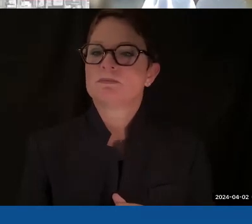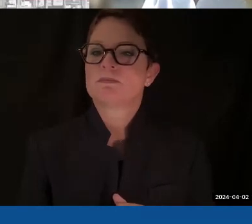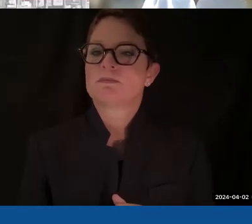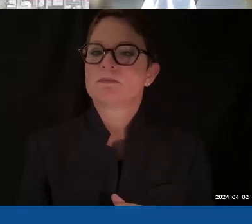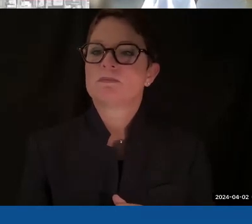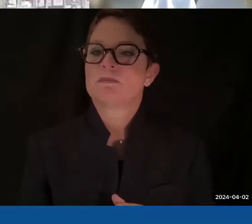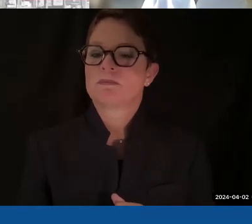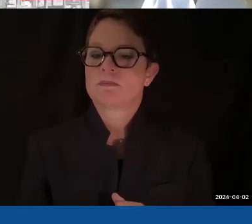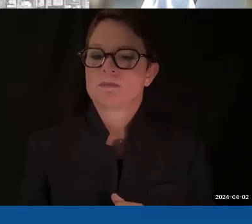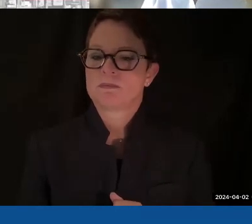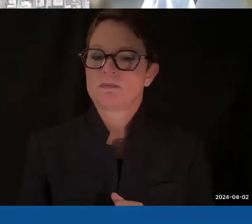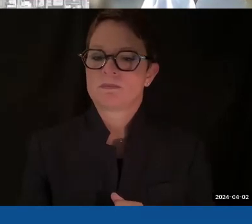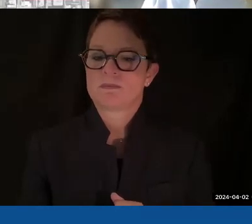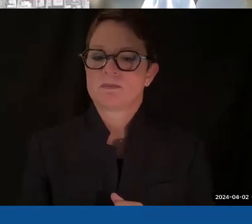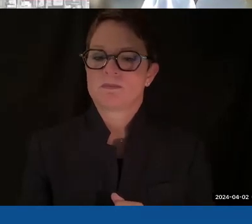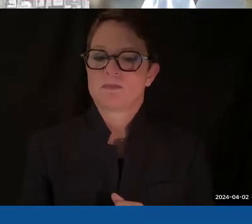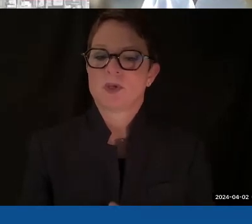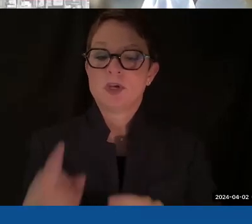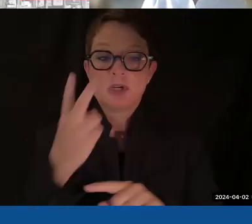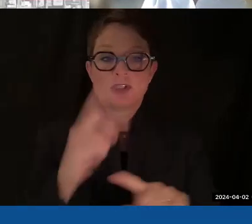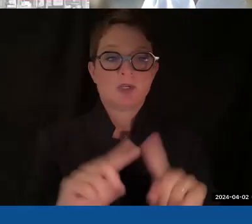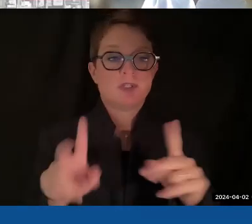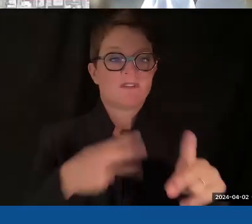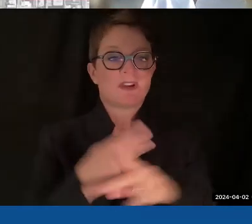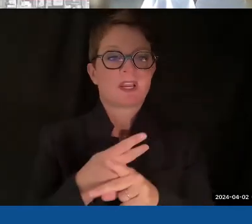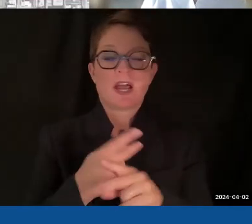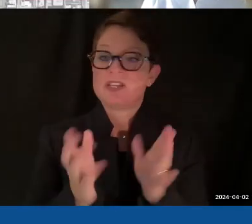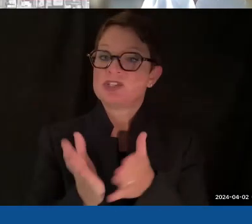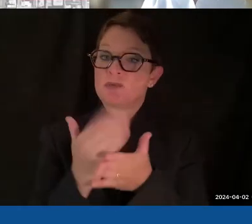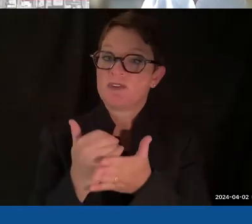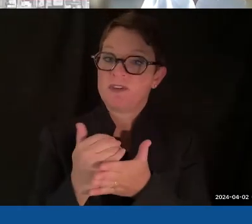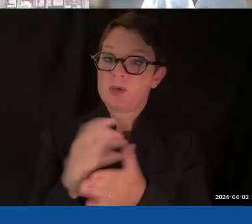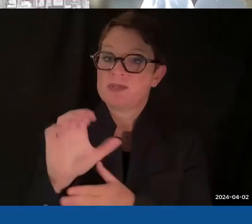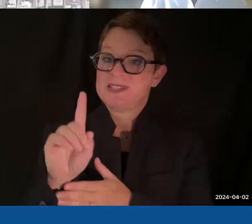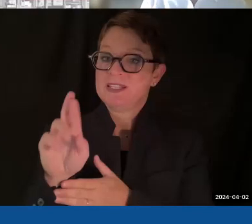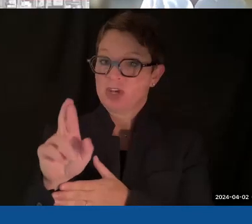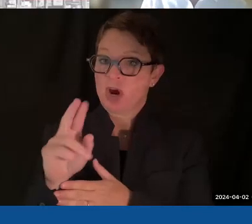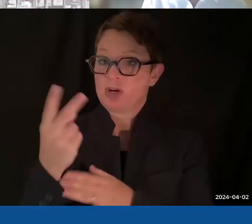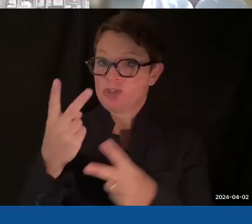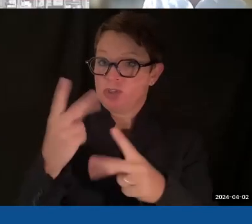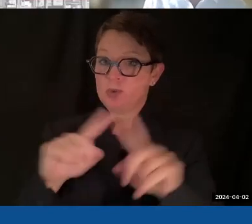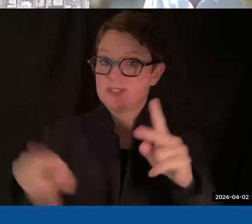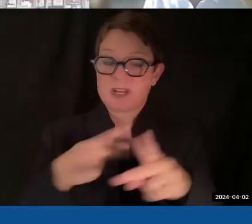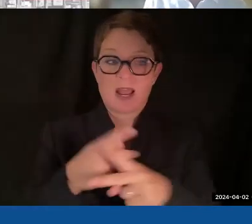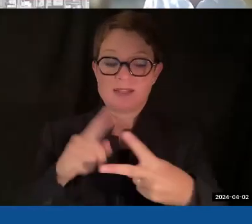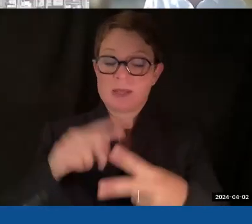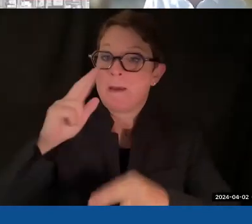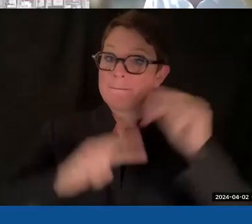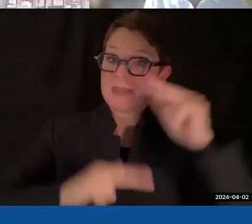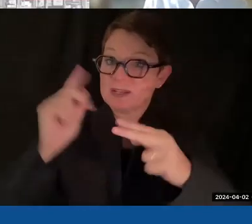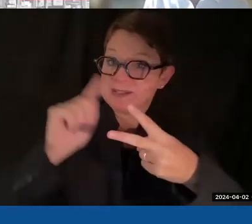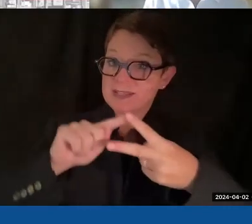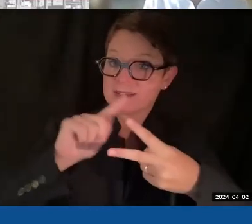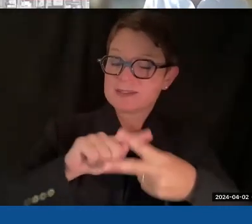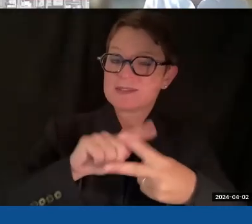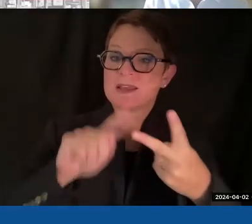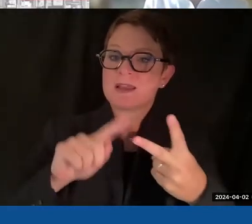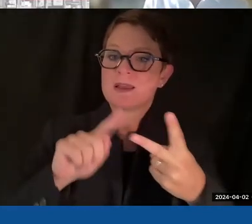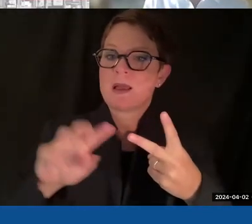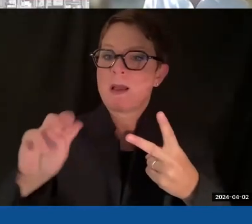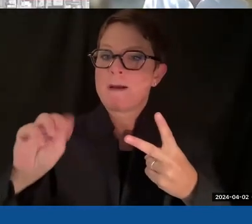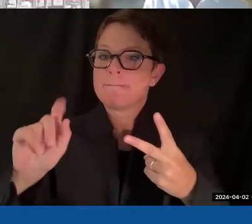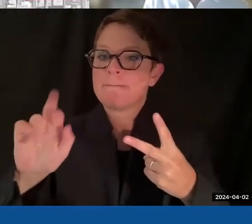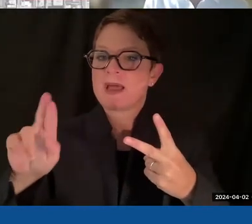There are two types of Civic Design Review, or CDR. CDR for buildings and CDR for